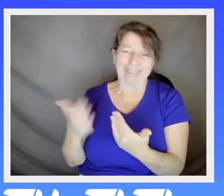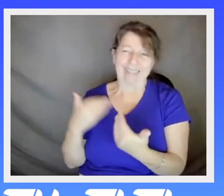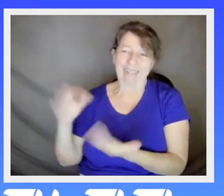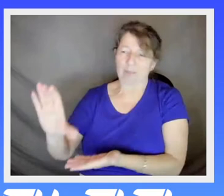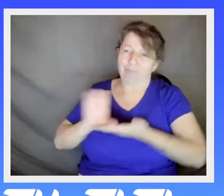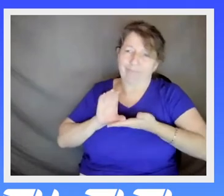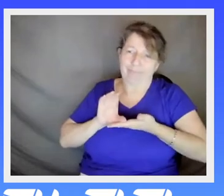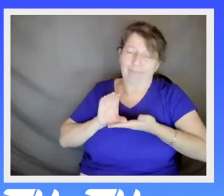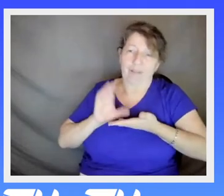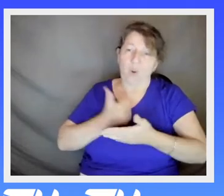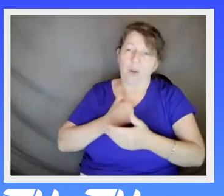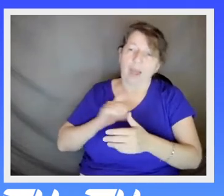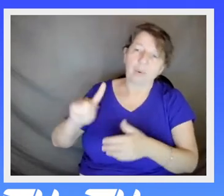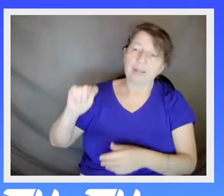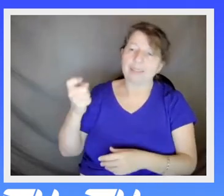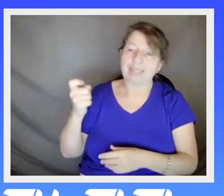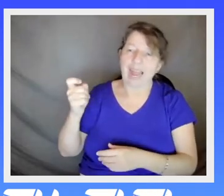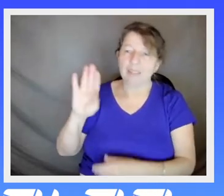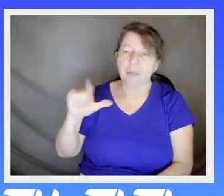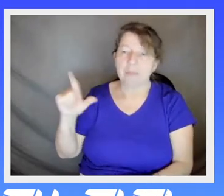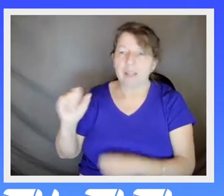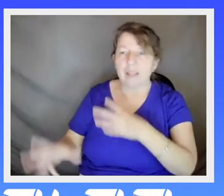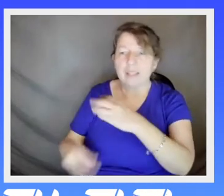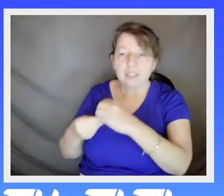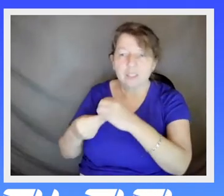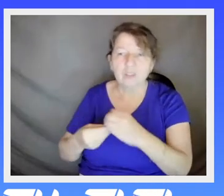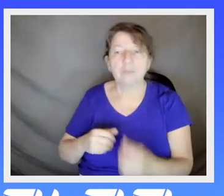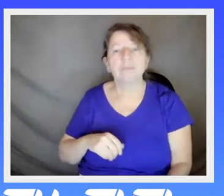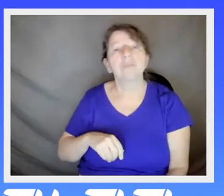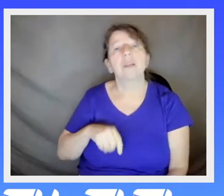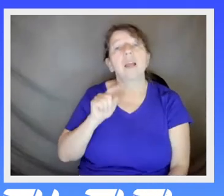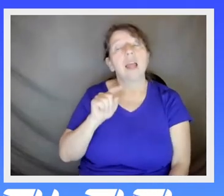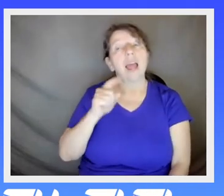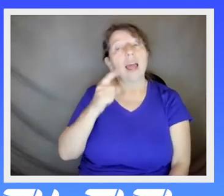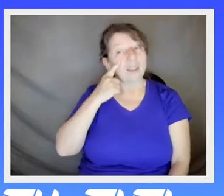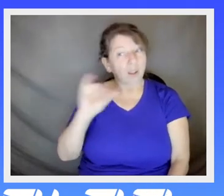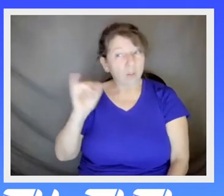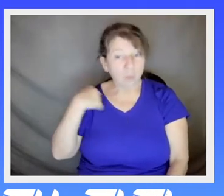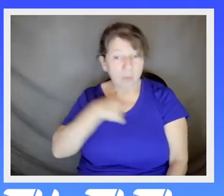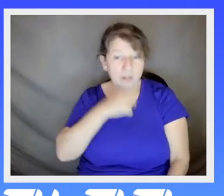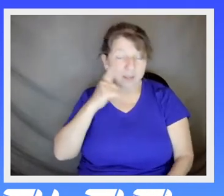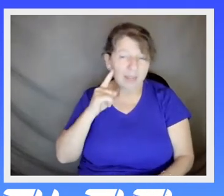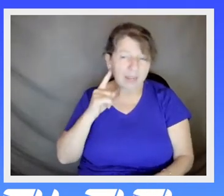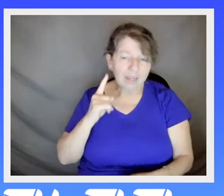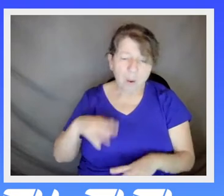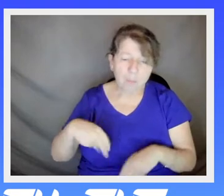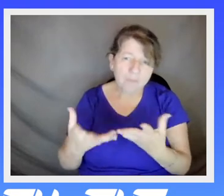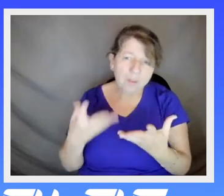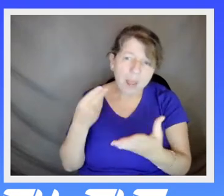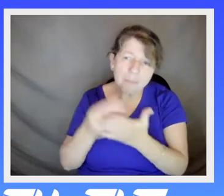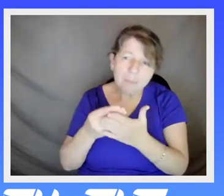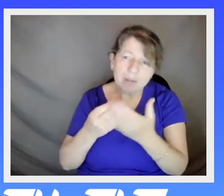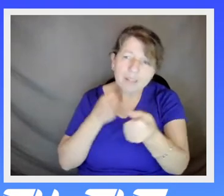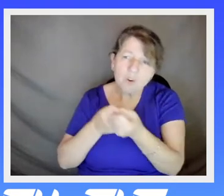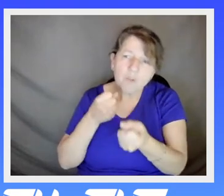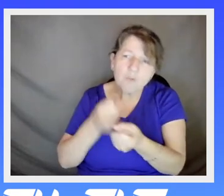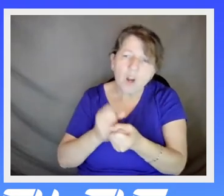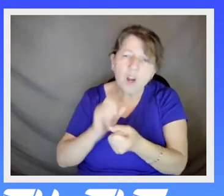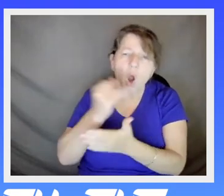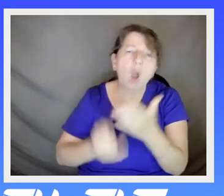we need to look at how we provide funding to artists. As mayor, I